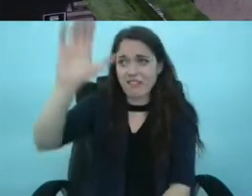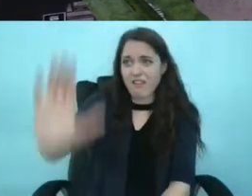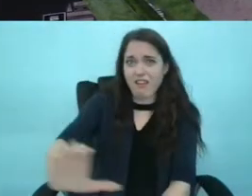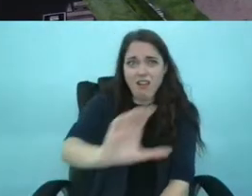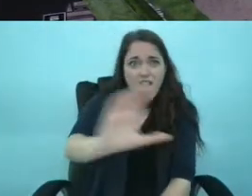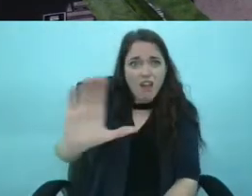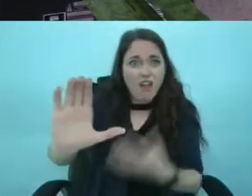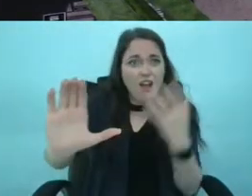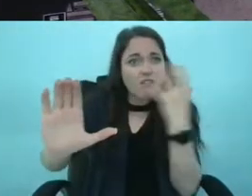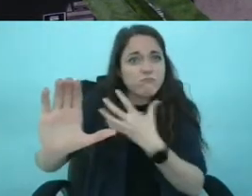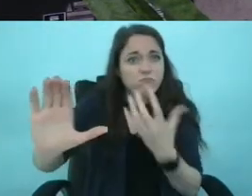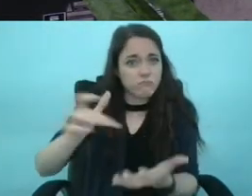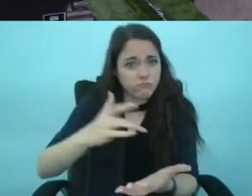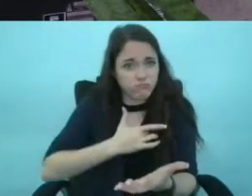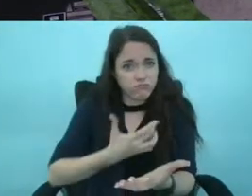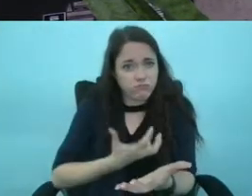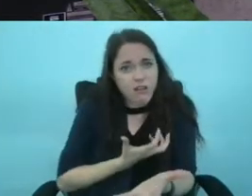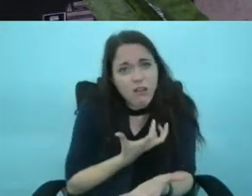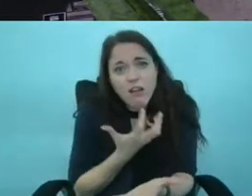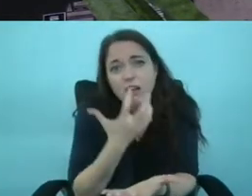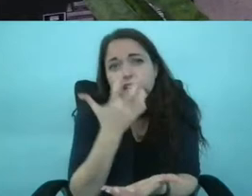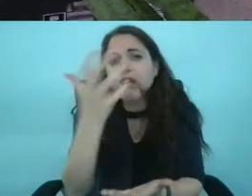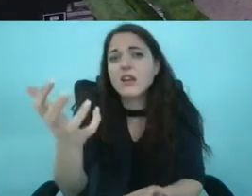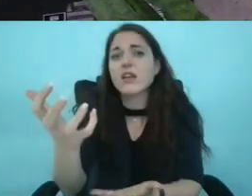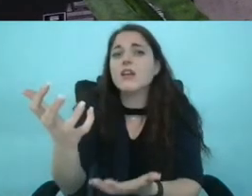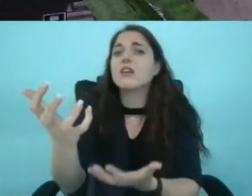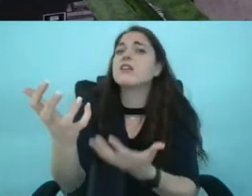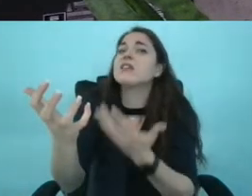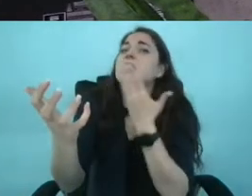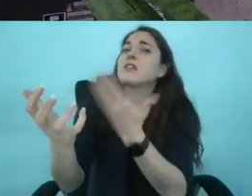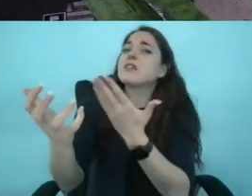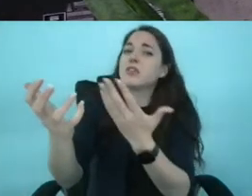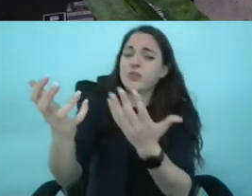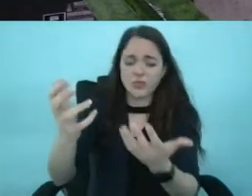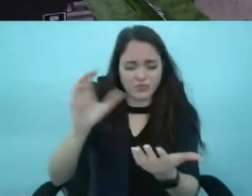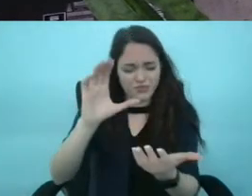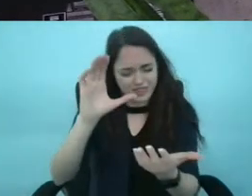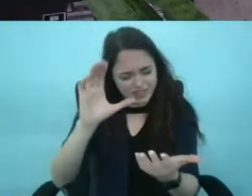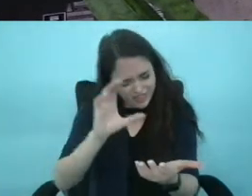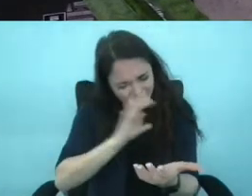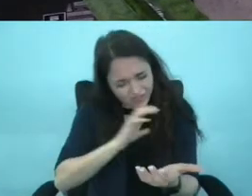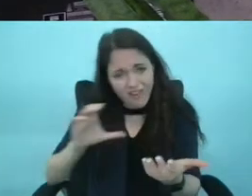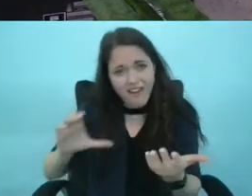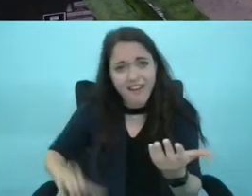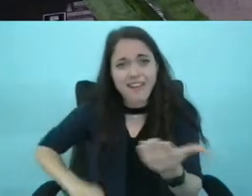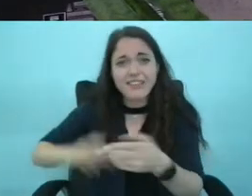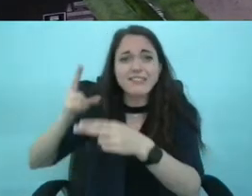was God's love applied. Glory to Christ's